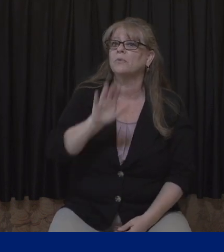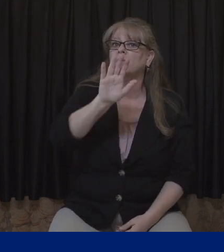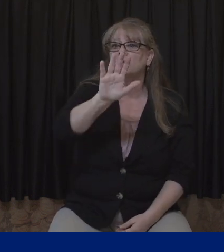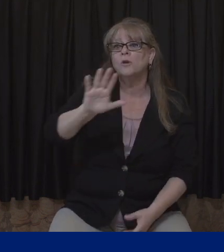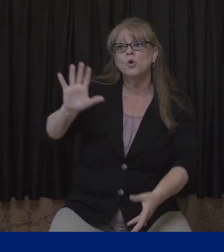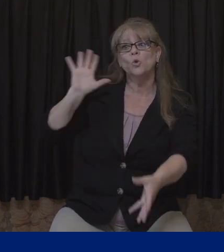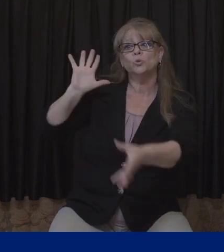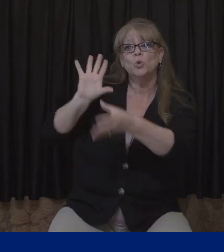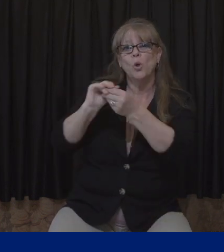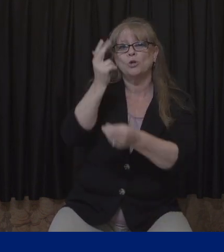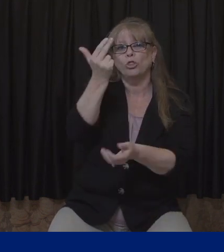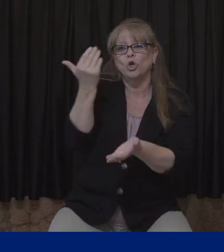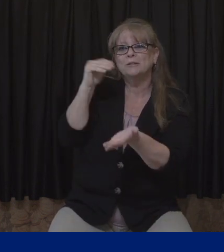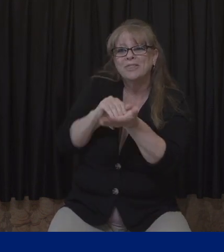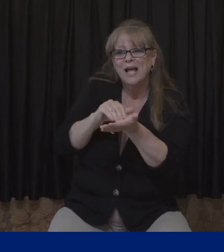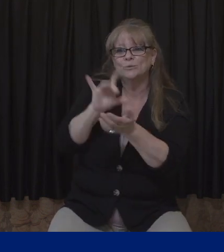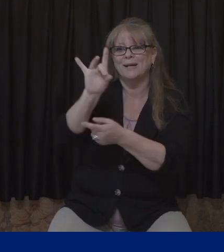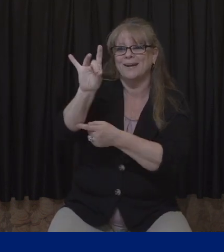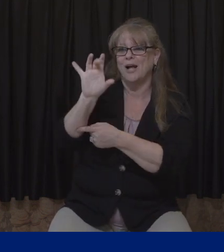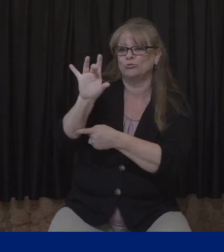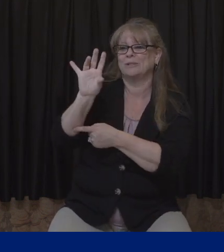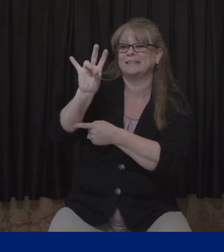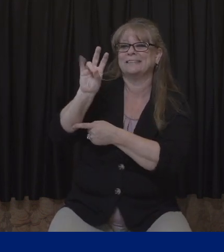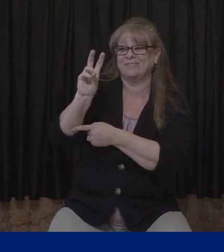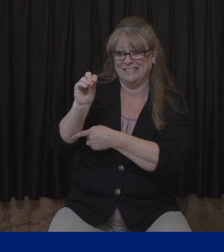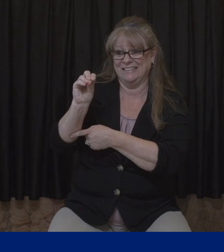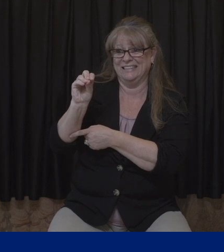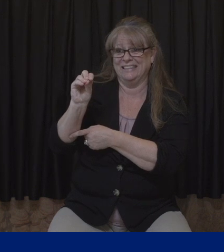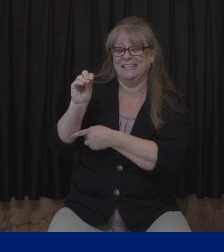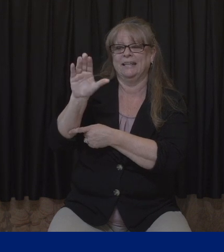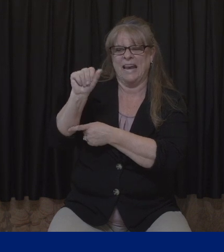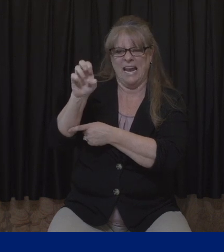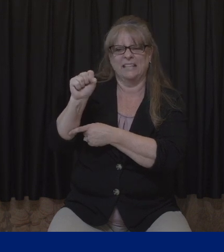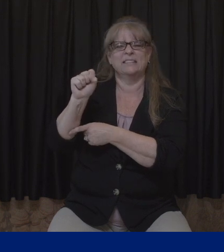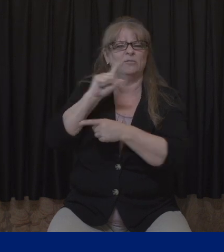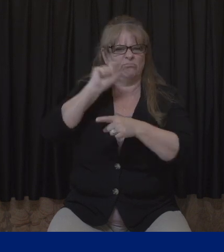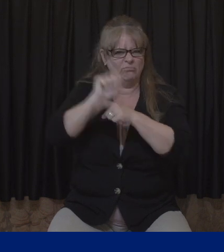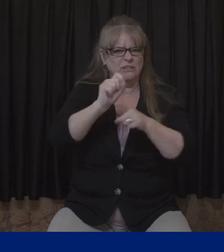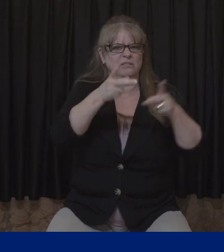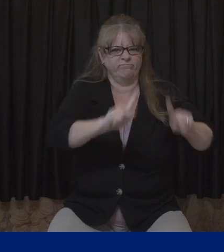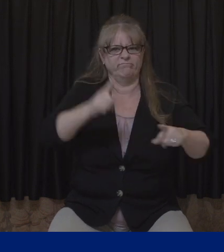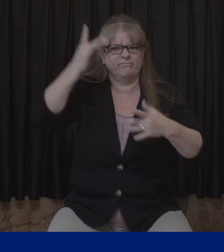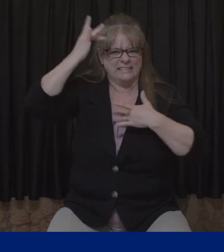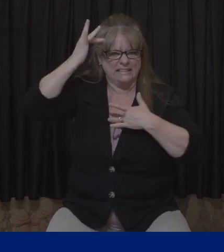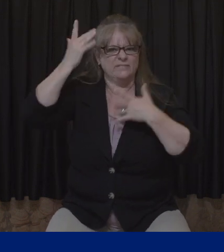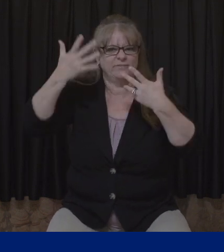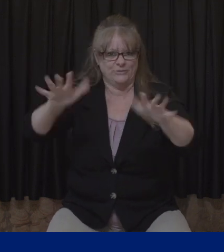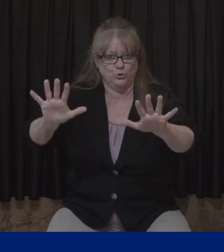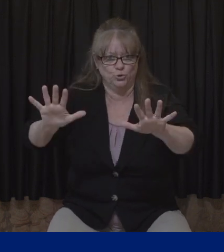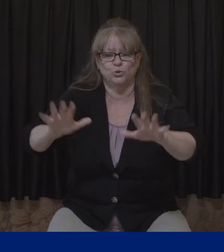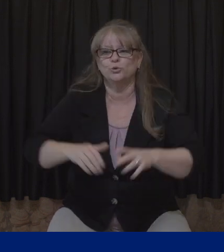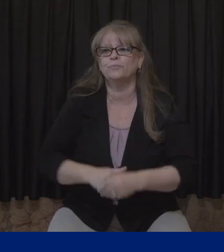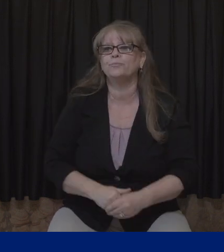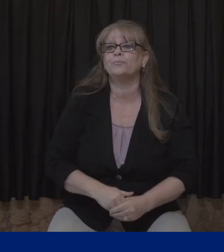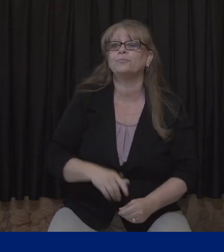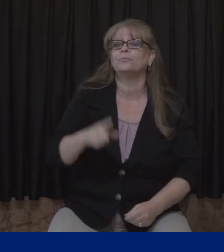13,870 confirmed cases in Colorado. To be clear, the likely number of cases is several times that. We also,